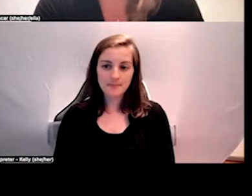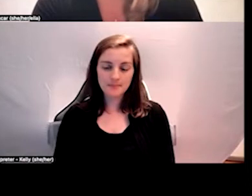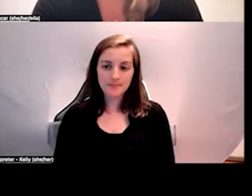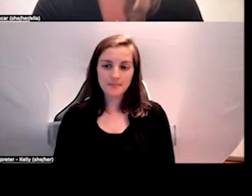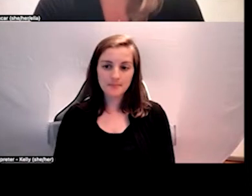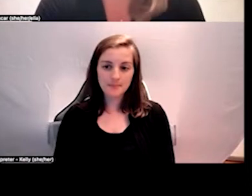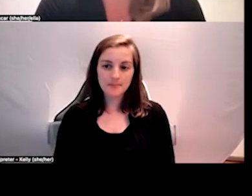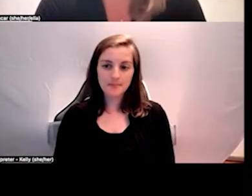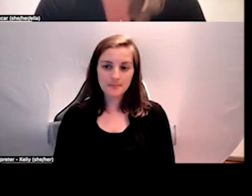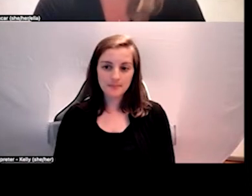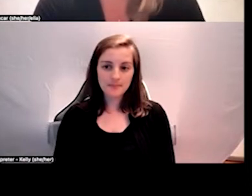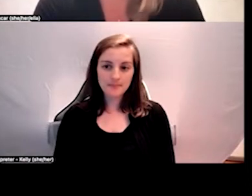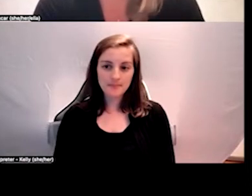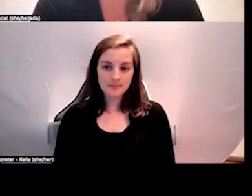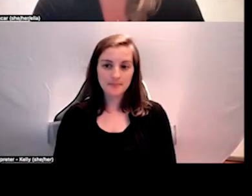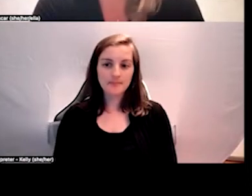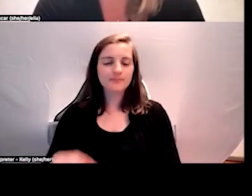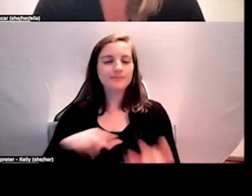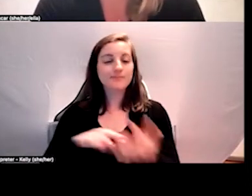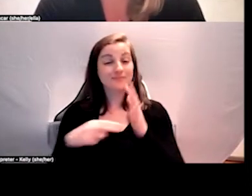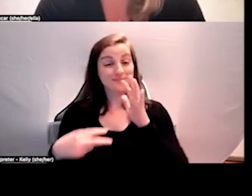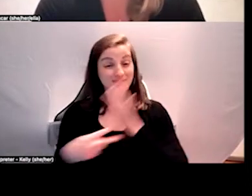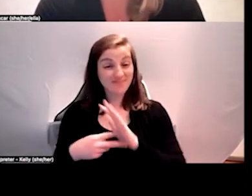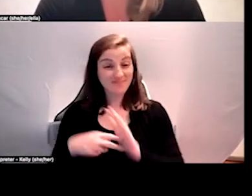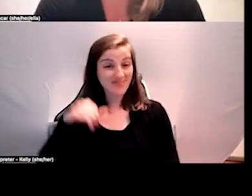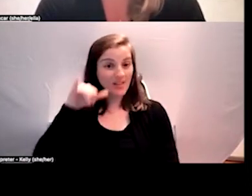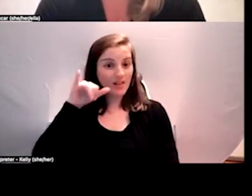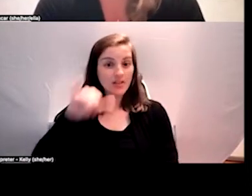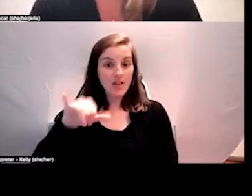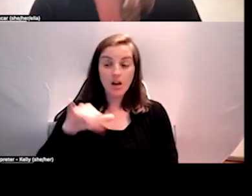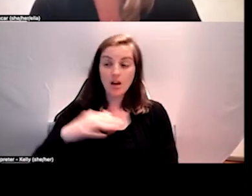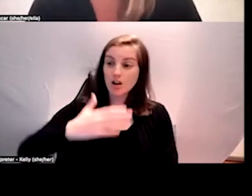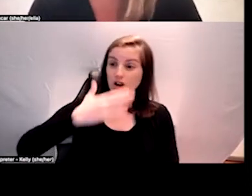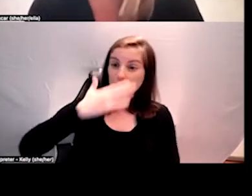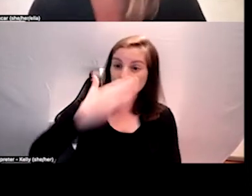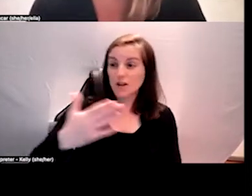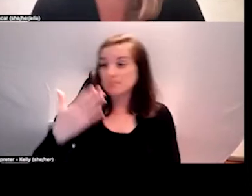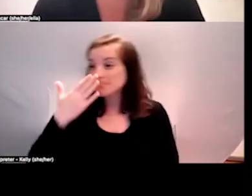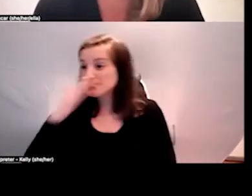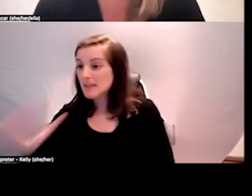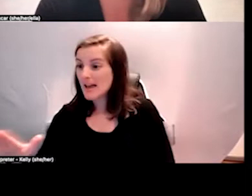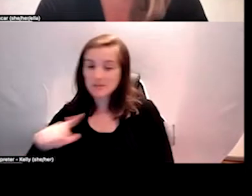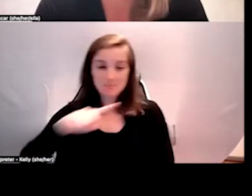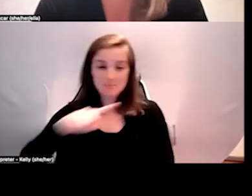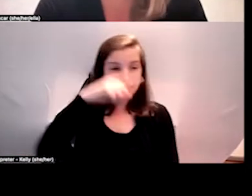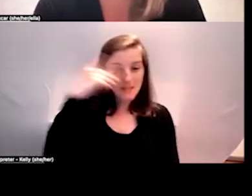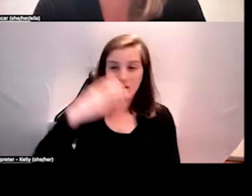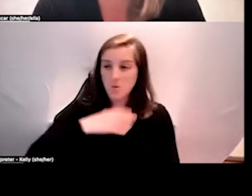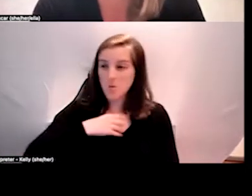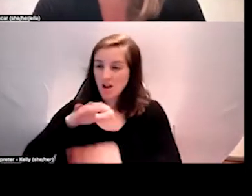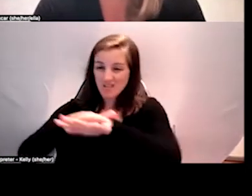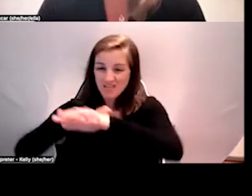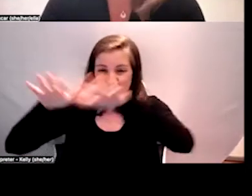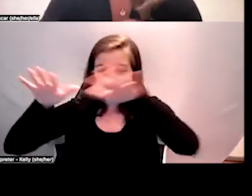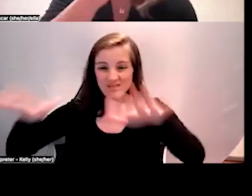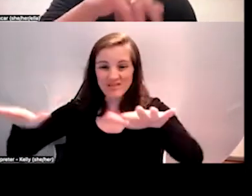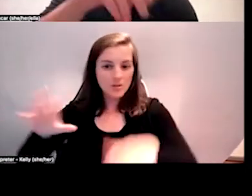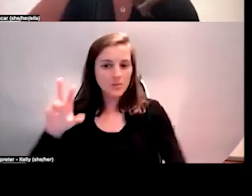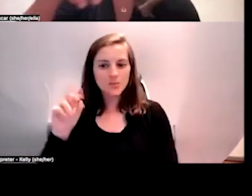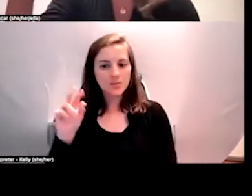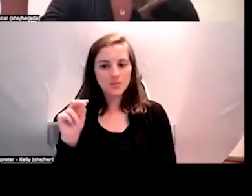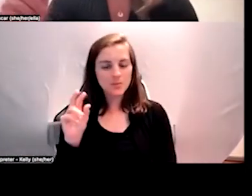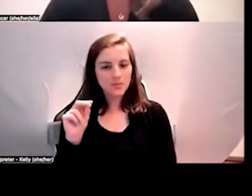without working in black and white thinking. It's considering the possibility of a both and in care. It's